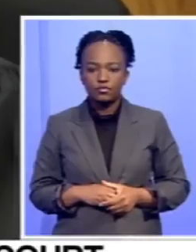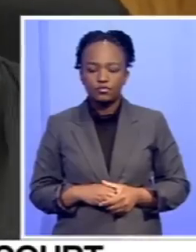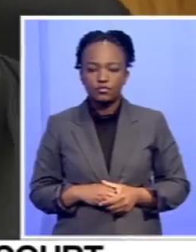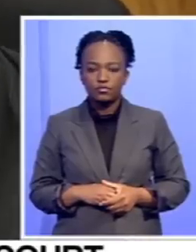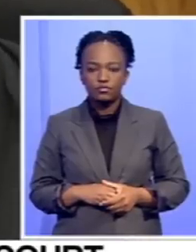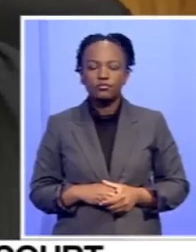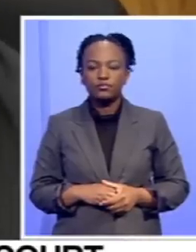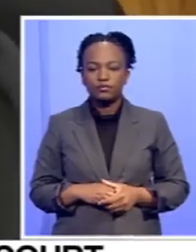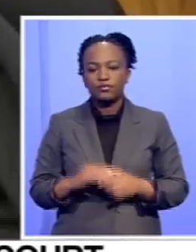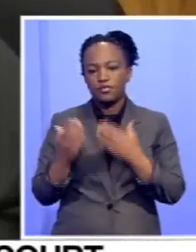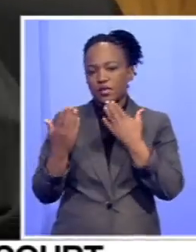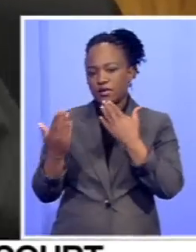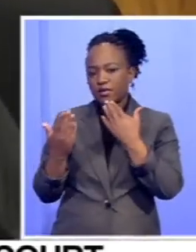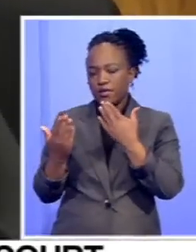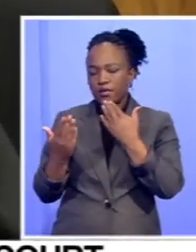Thank you, Ms. Hart.